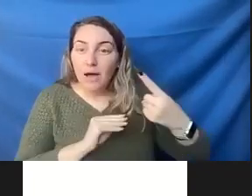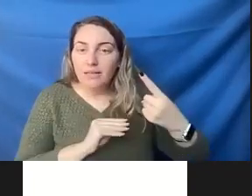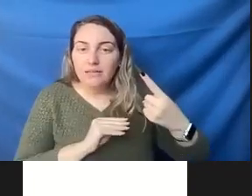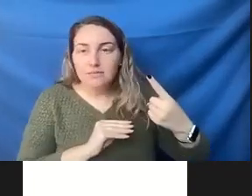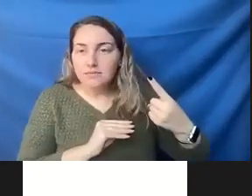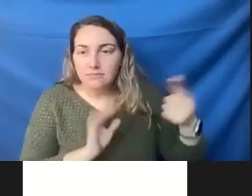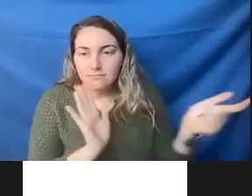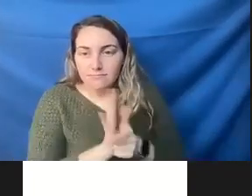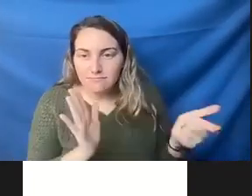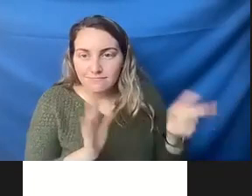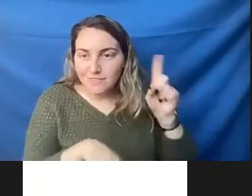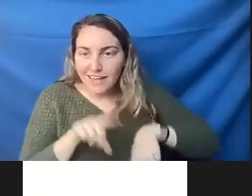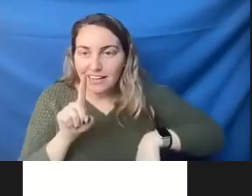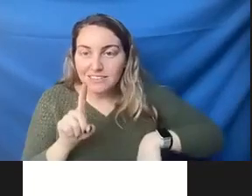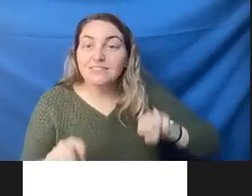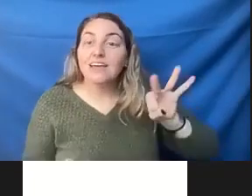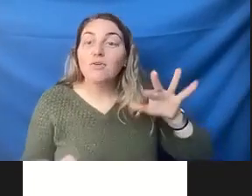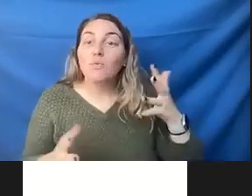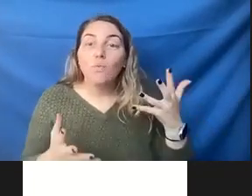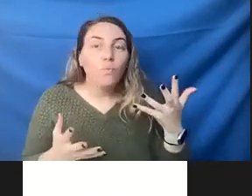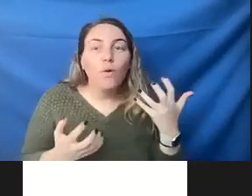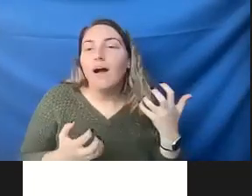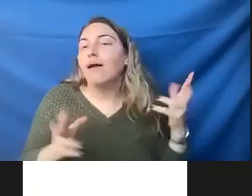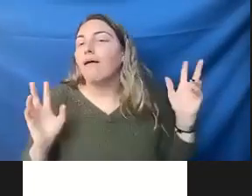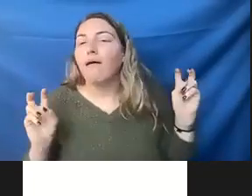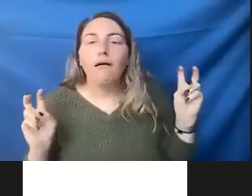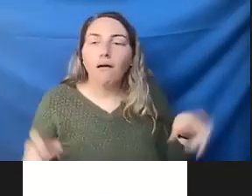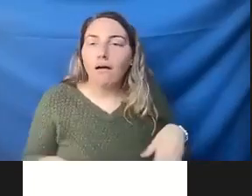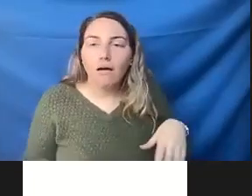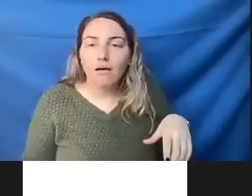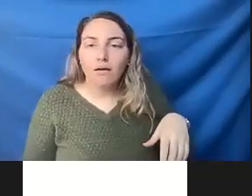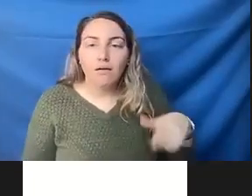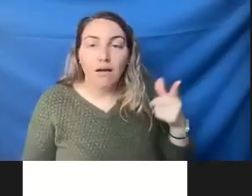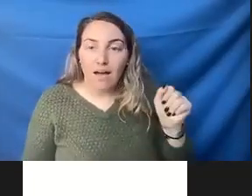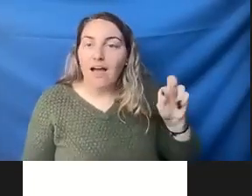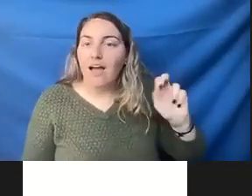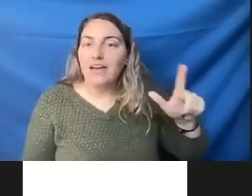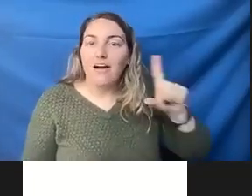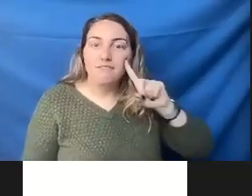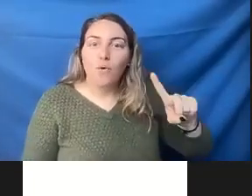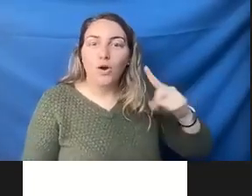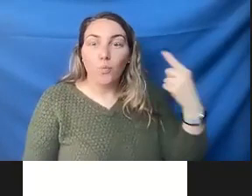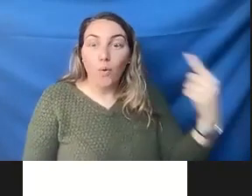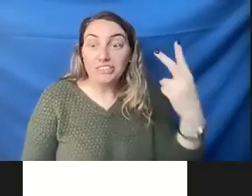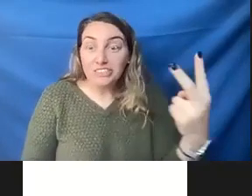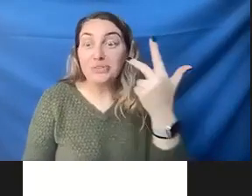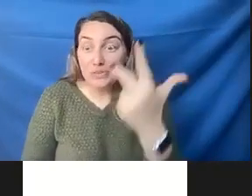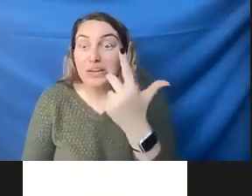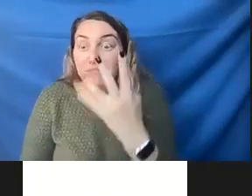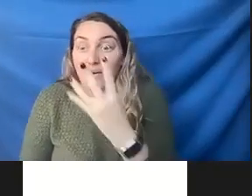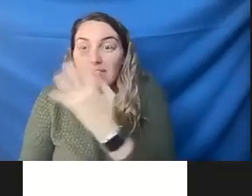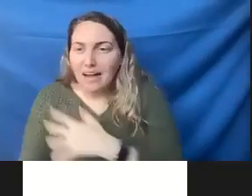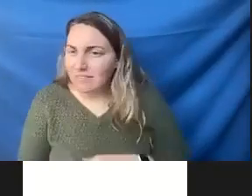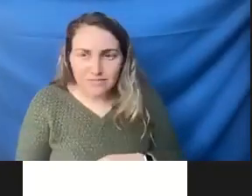is. However, if you want to vote for Ariel choice 1, choice 2, choice 3, that is duplicate ranking. That does not invalidate your ballot.